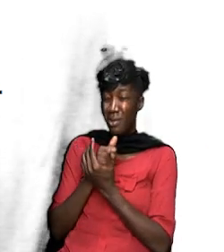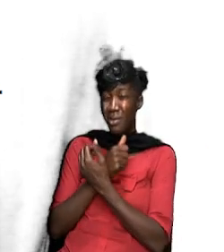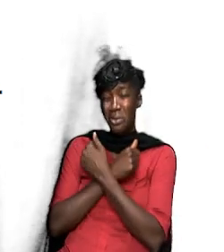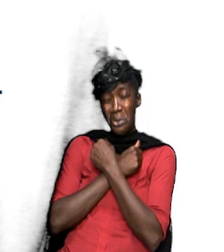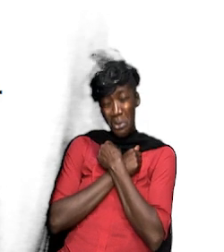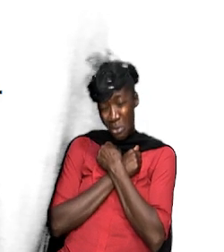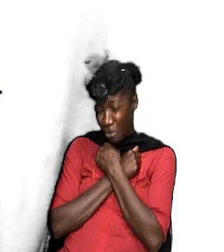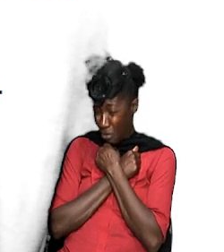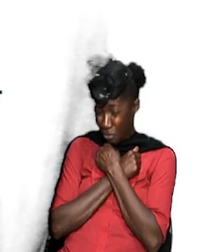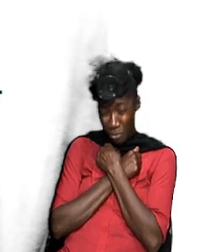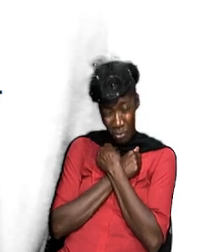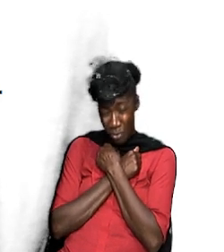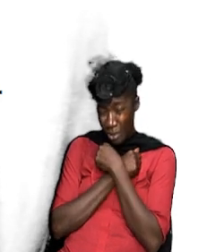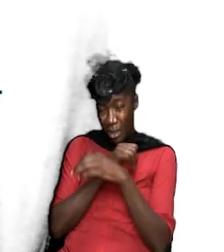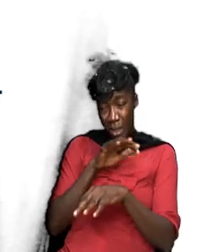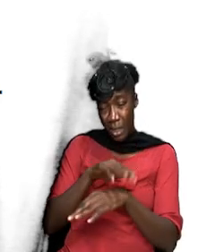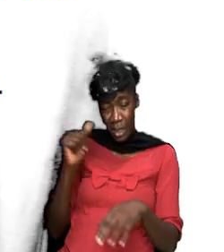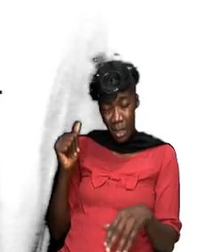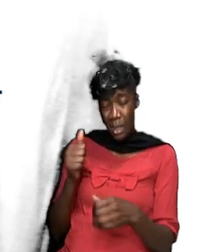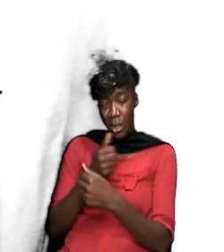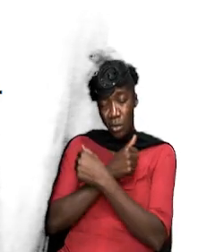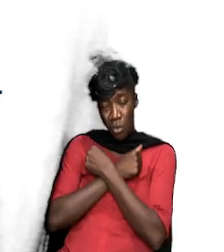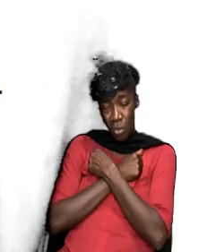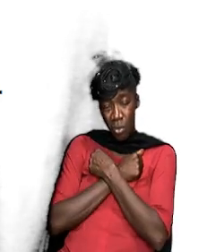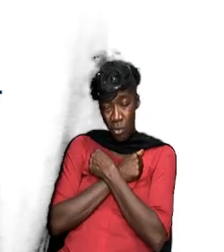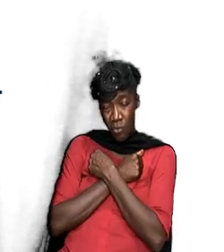We are called to love those around us.